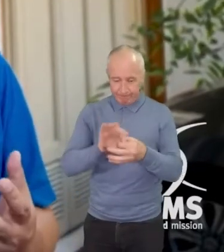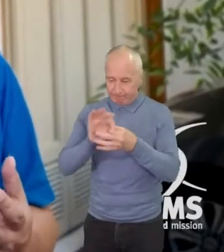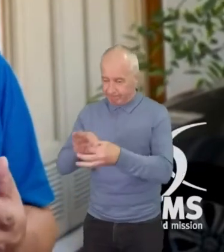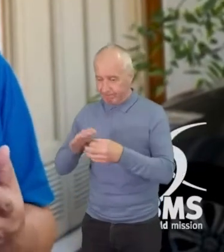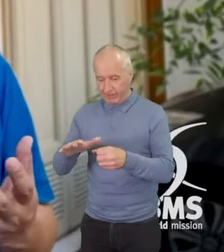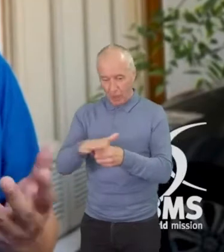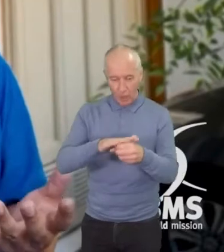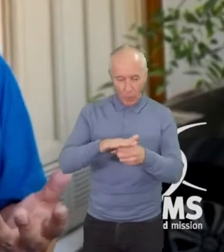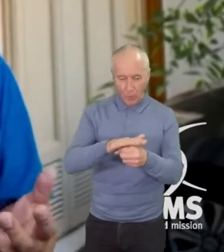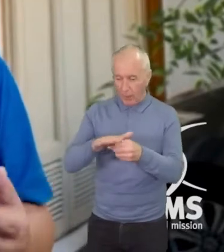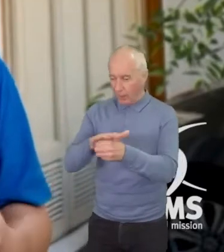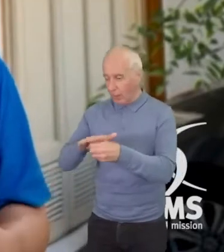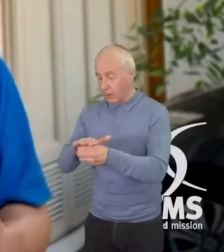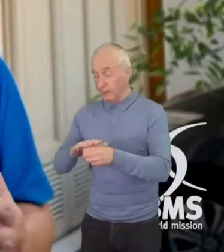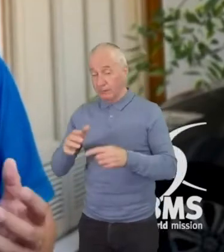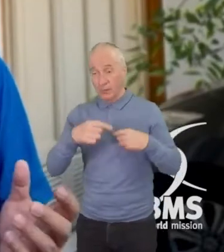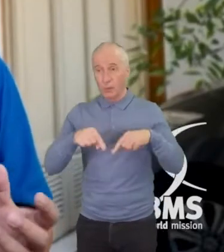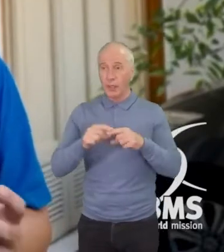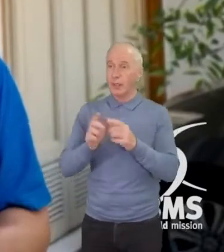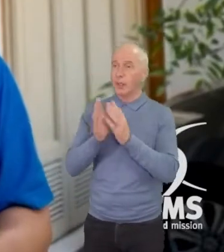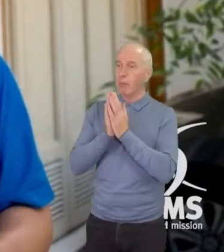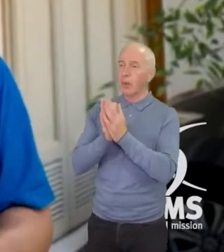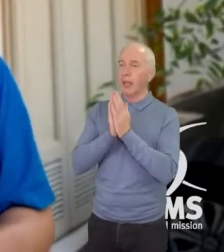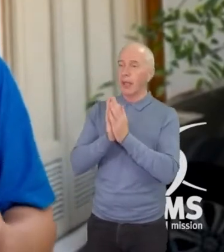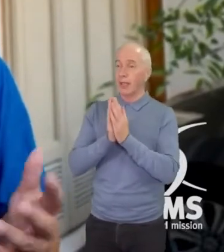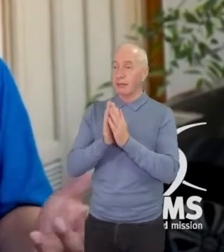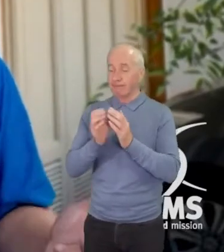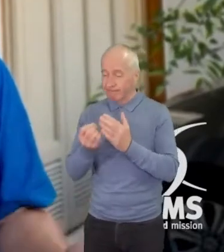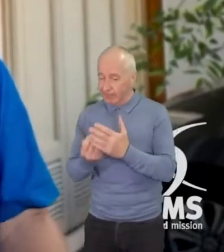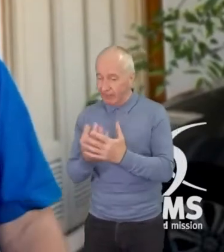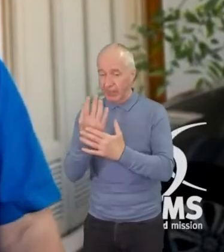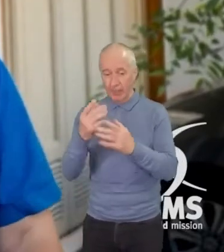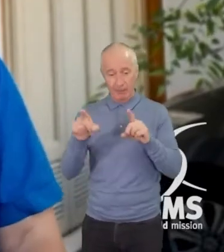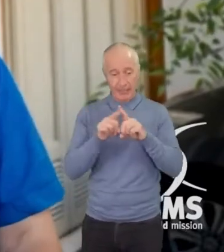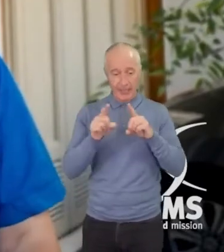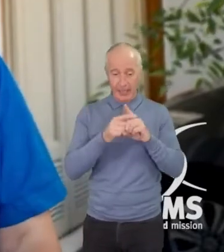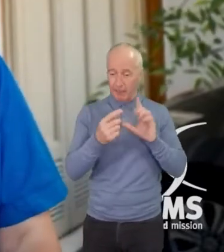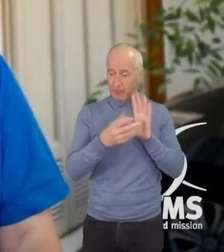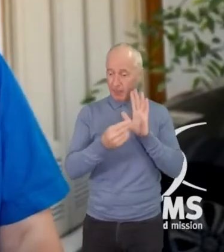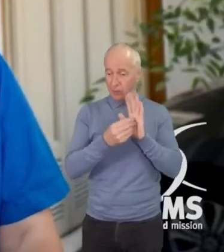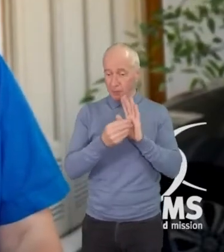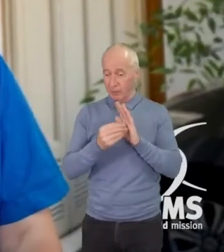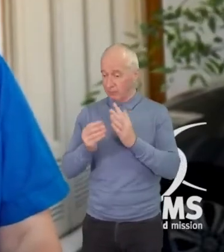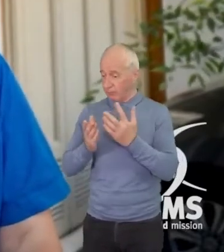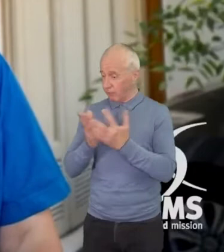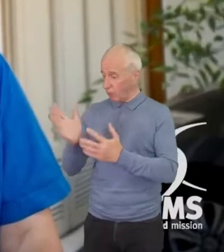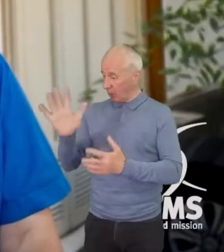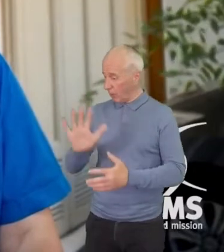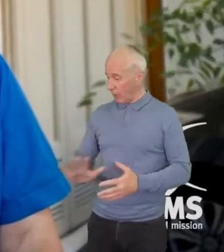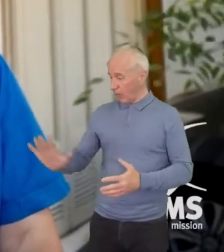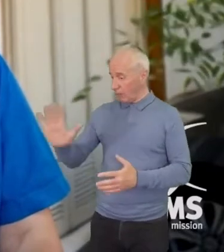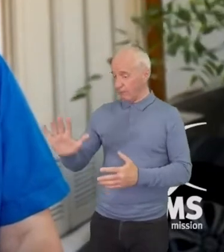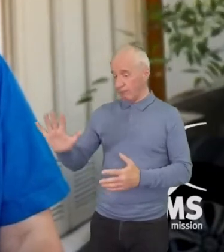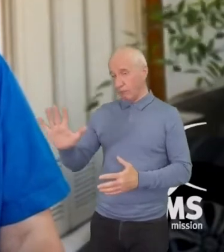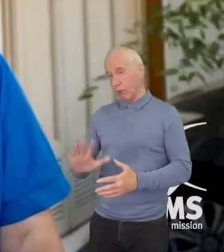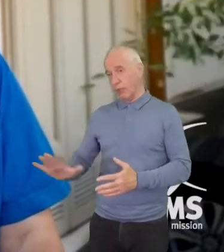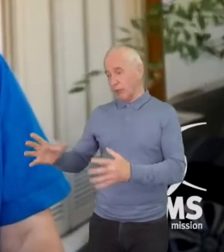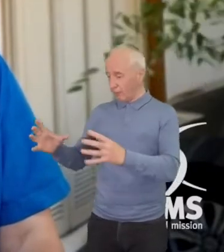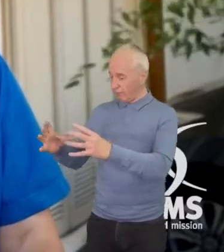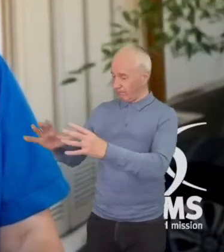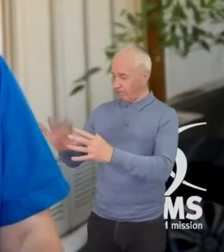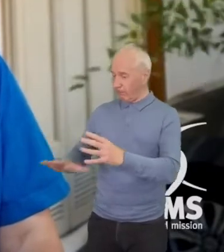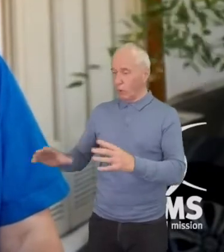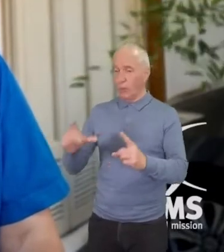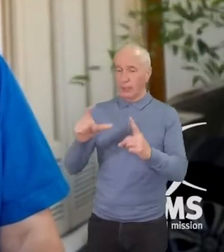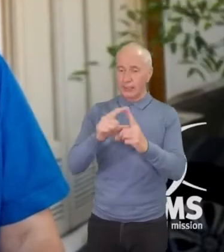you know, we pray and we look forward to be able to develop this kind of model all throughout the Asia and Pacific region. Especially for the DMM,